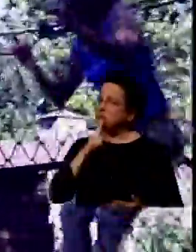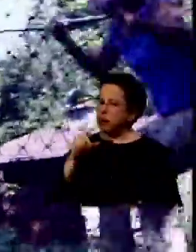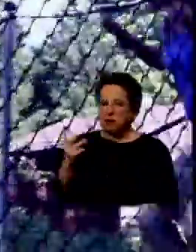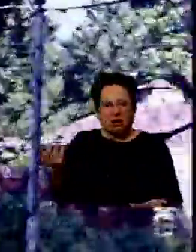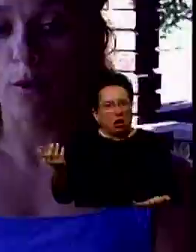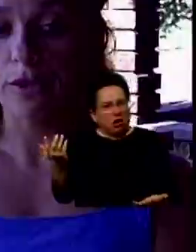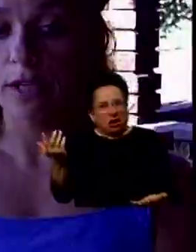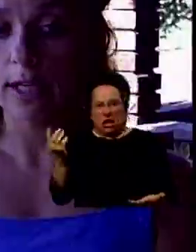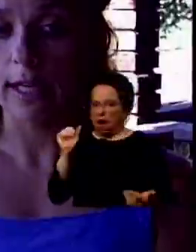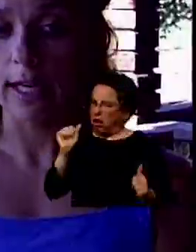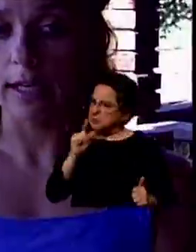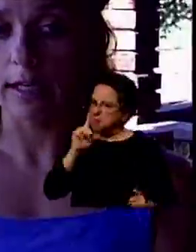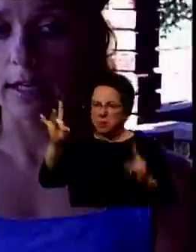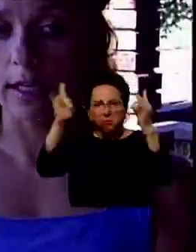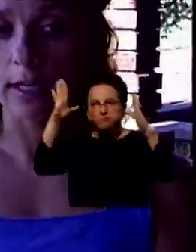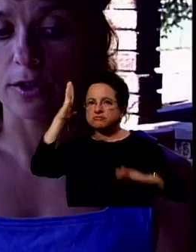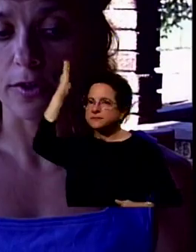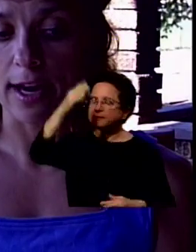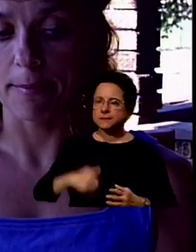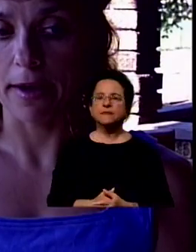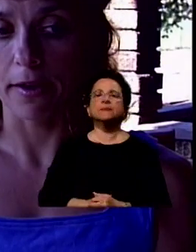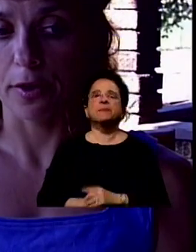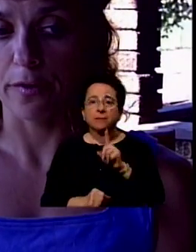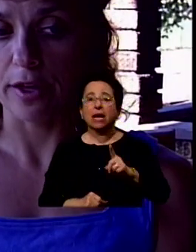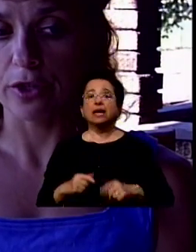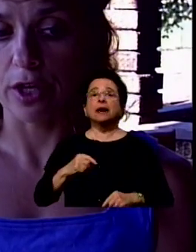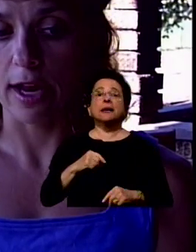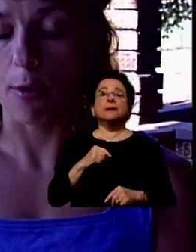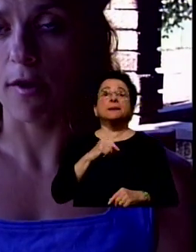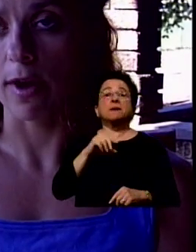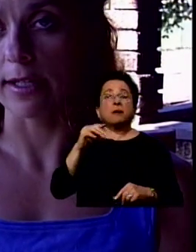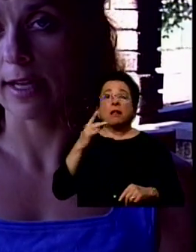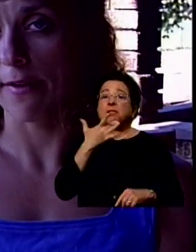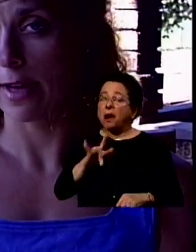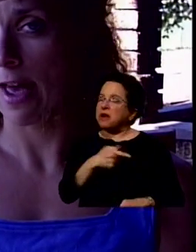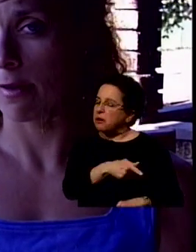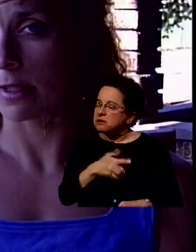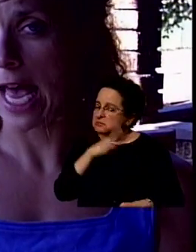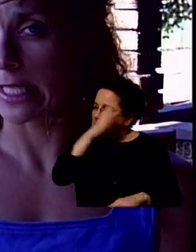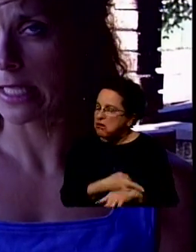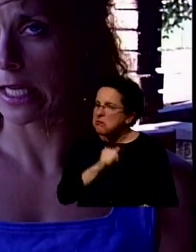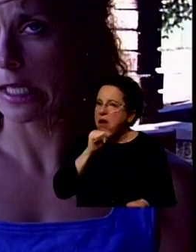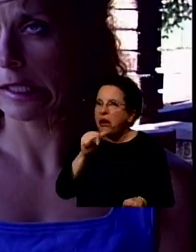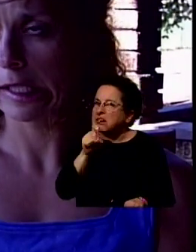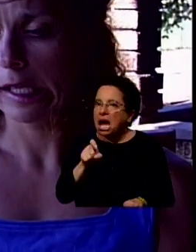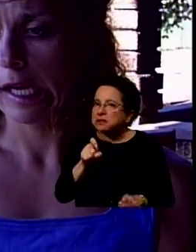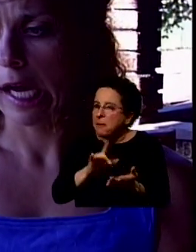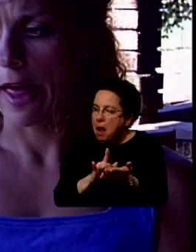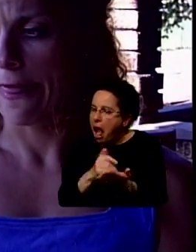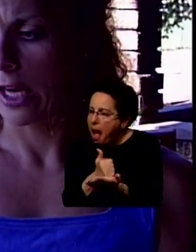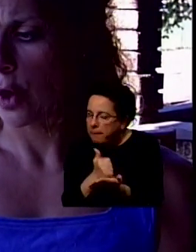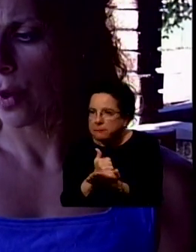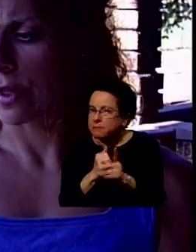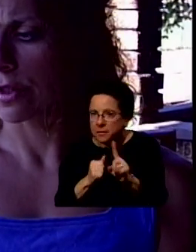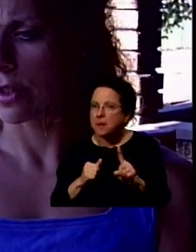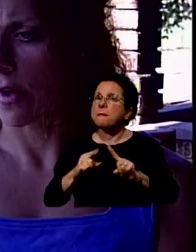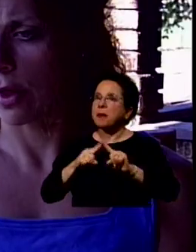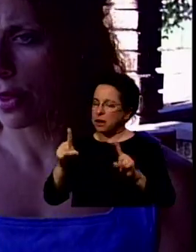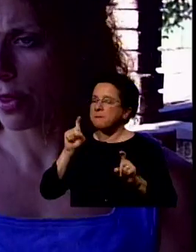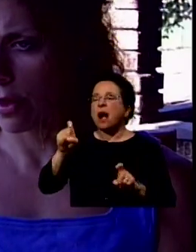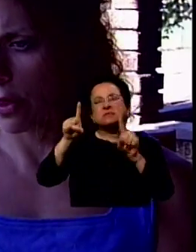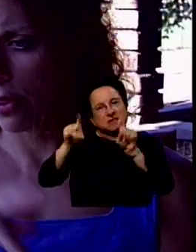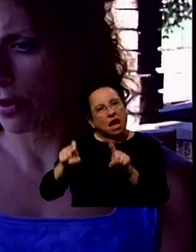future. Fortunately, he didn't need direct medical intervention. However, I did have to have him tested. I think it